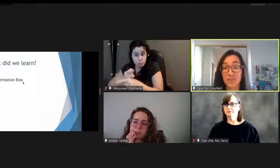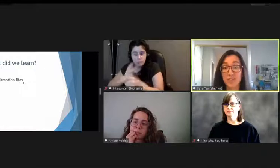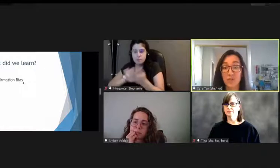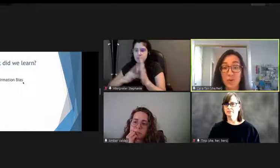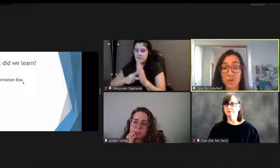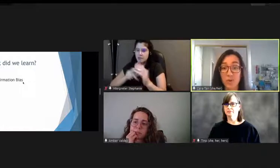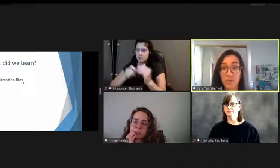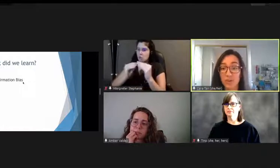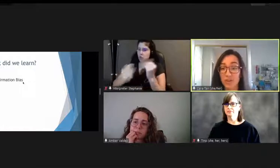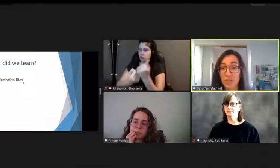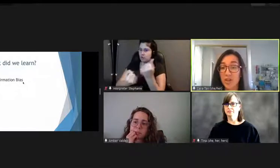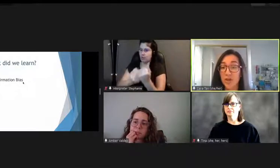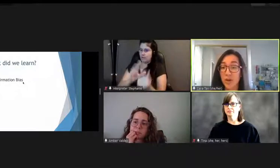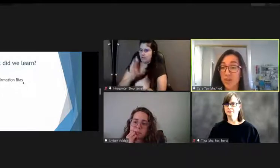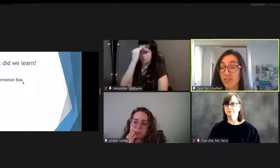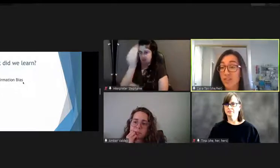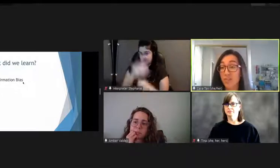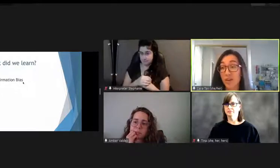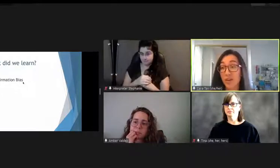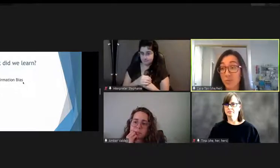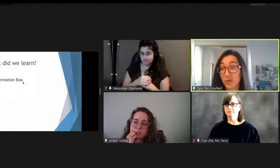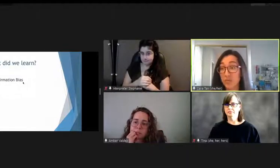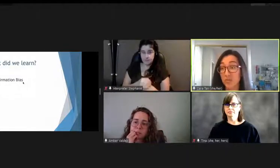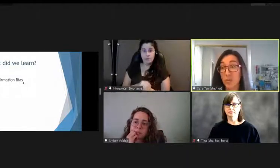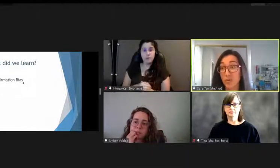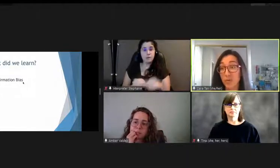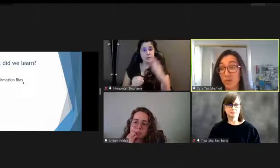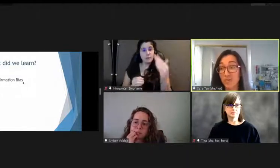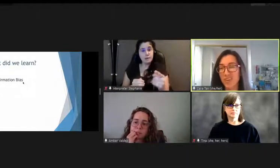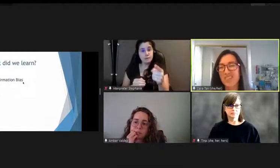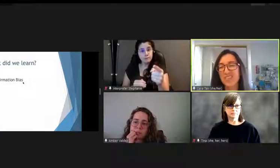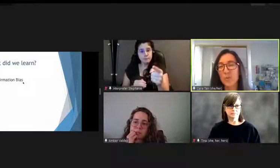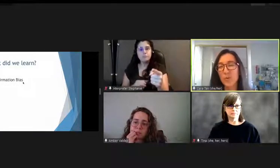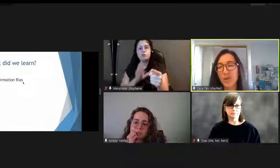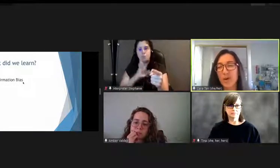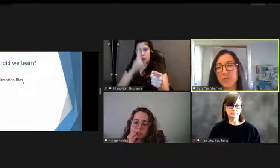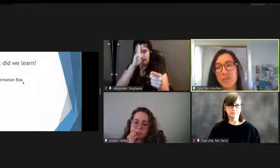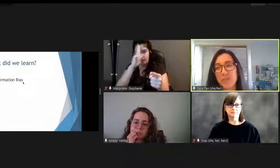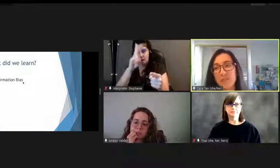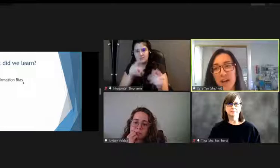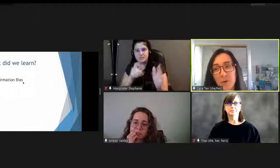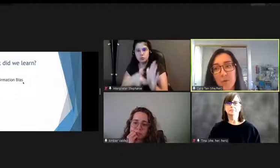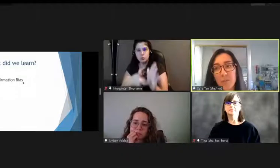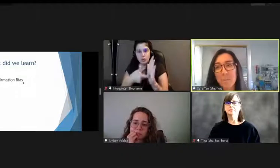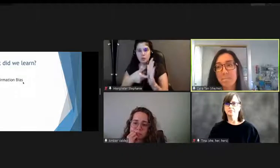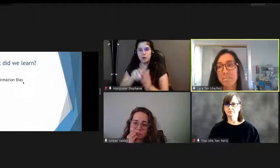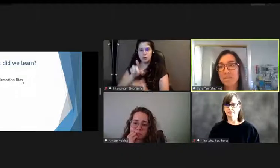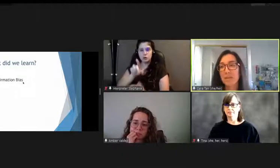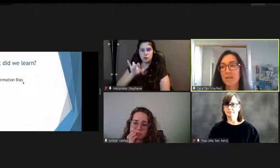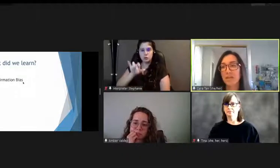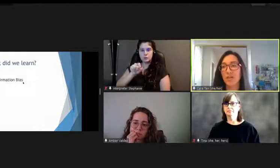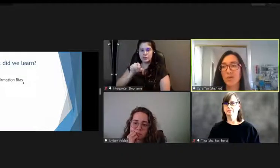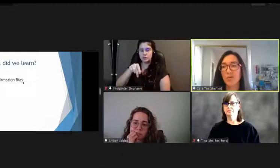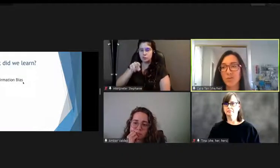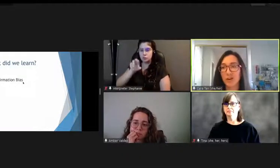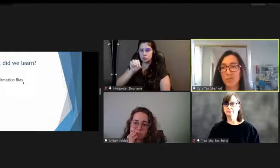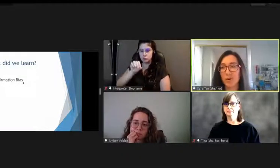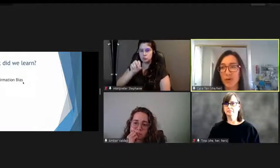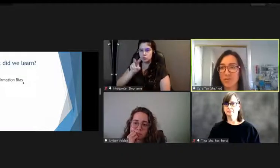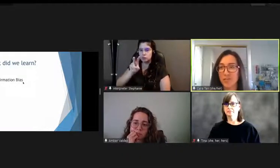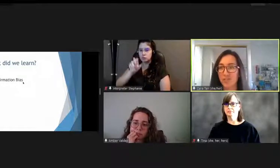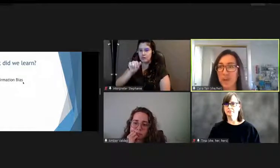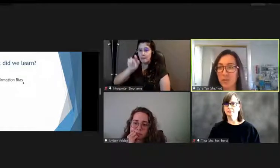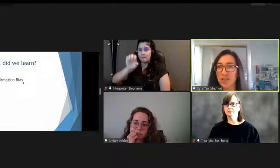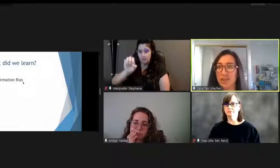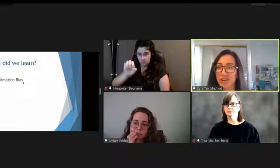Yes, great point, Angel. Your hypothesis must be disprovable. It's what we call falsifiable. Okay, and we'll talk more